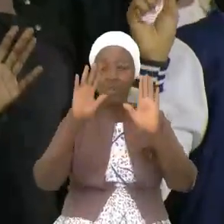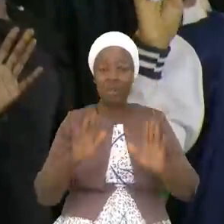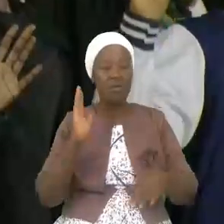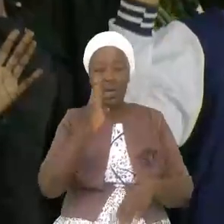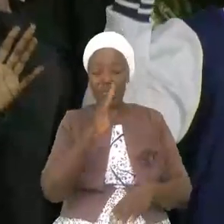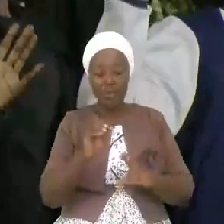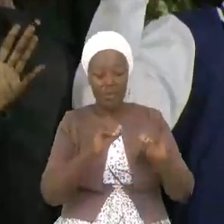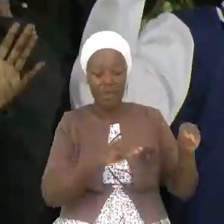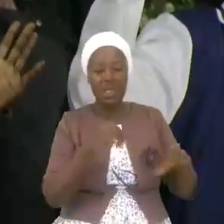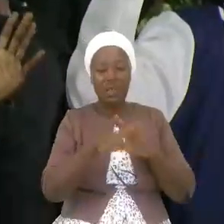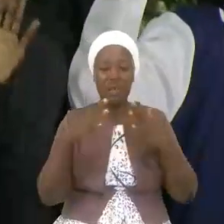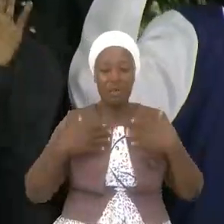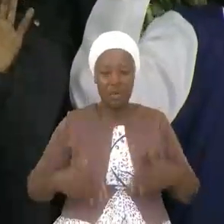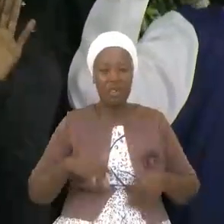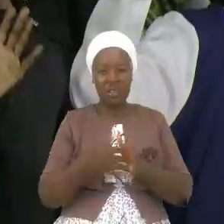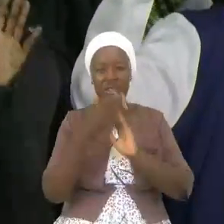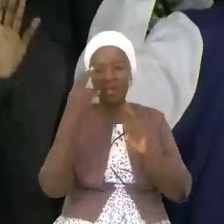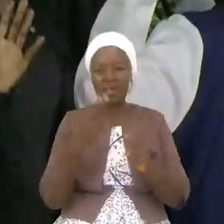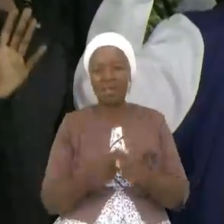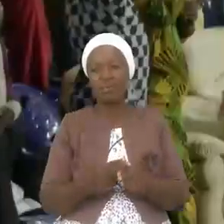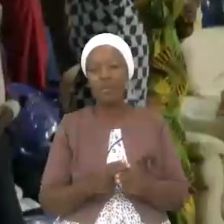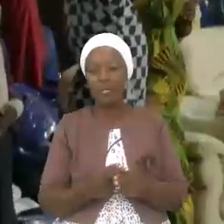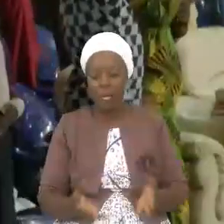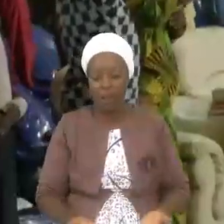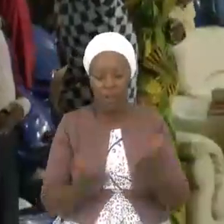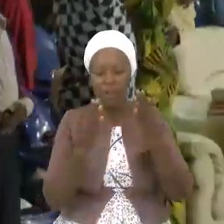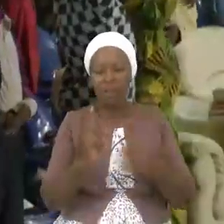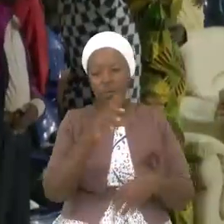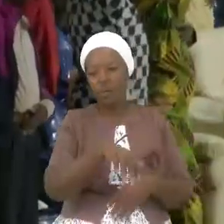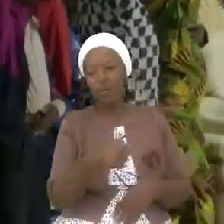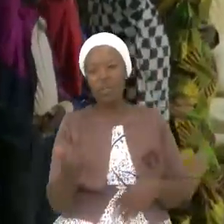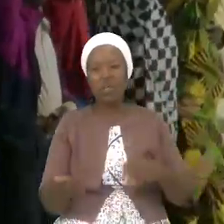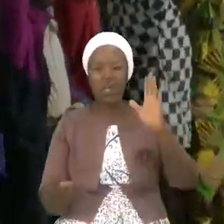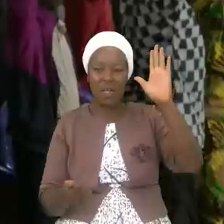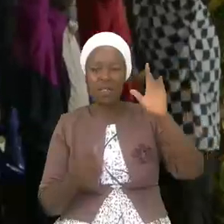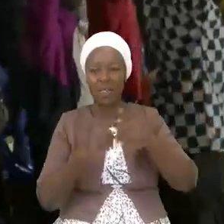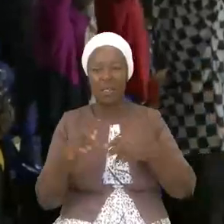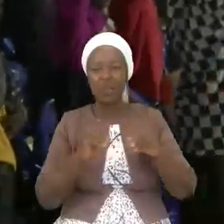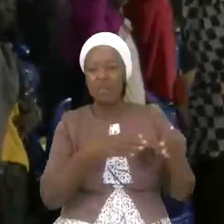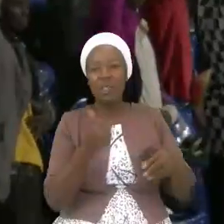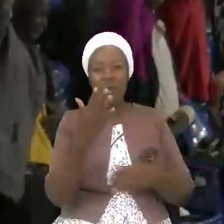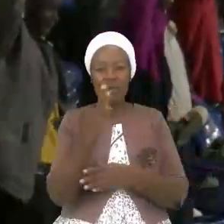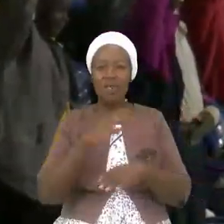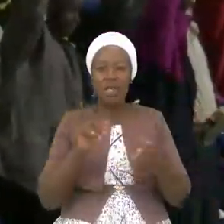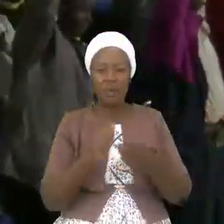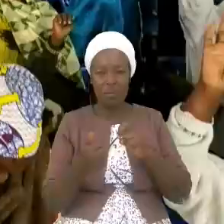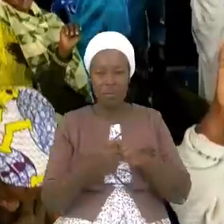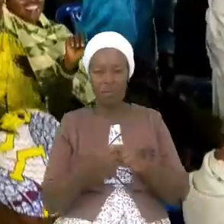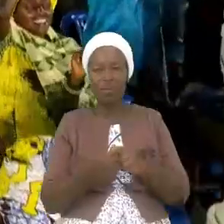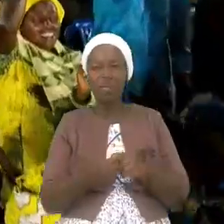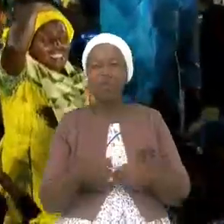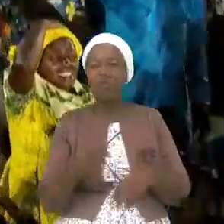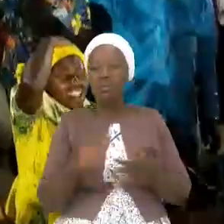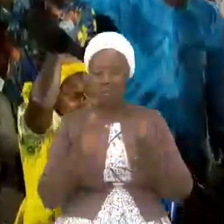that hand, lay the other hand where you have the challenge here, online, everywhere. Miracle has come. Father,